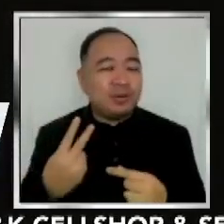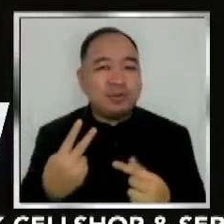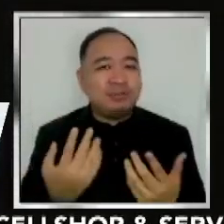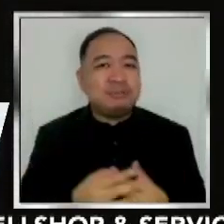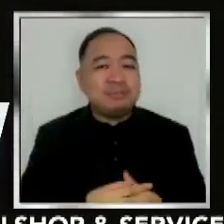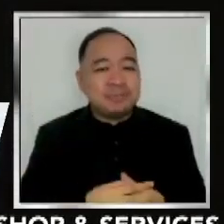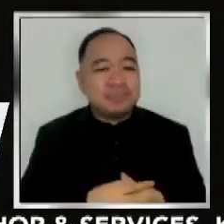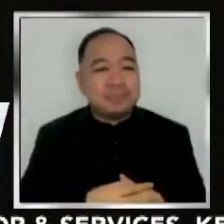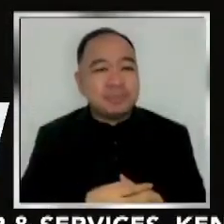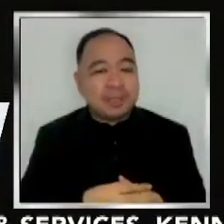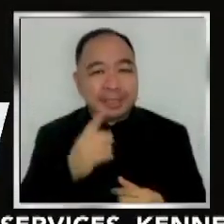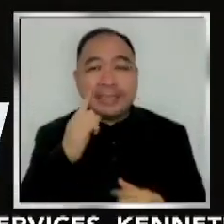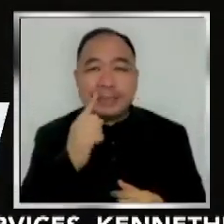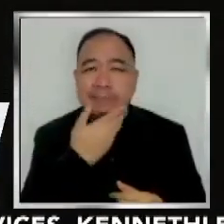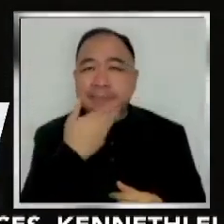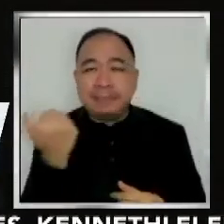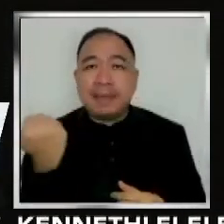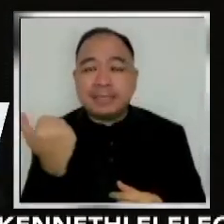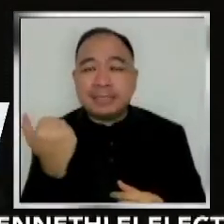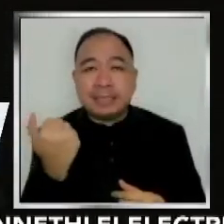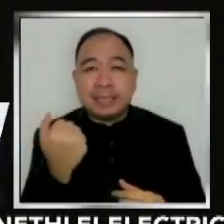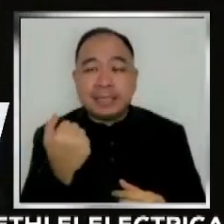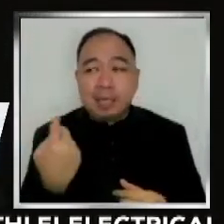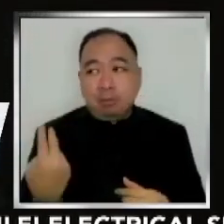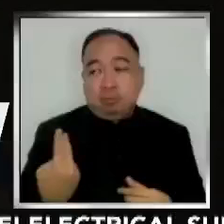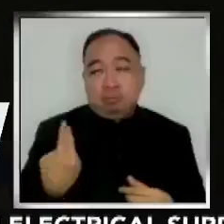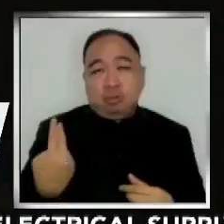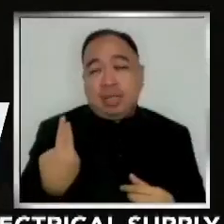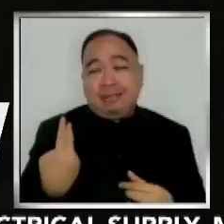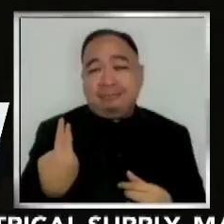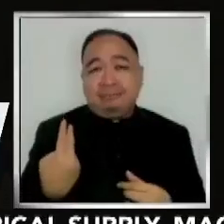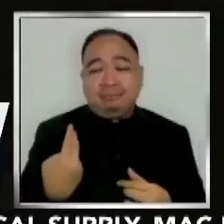the best thing about our relationship now is that